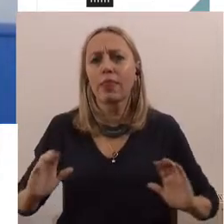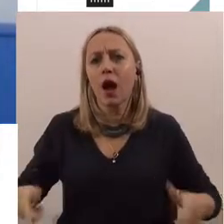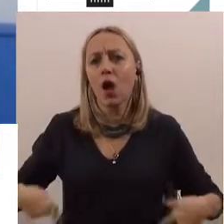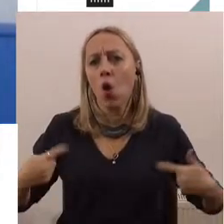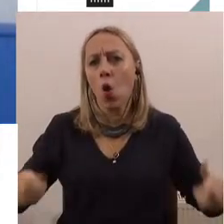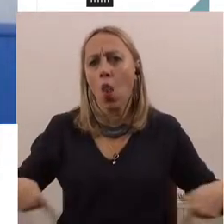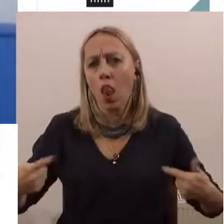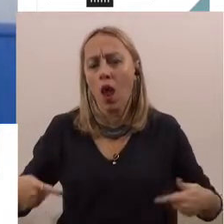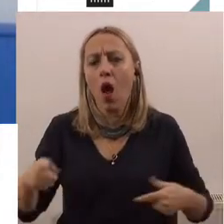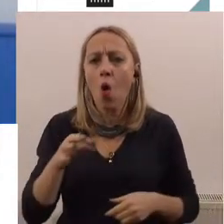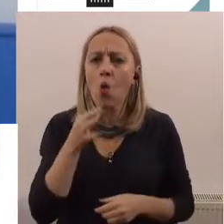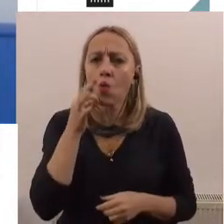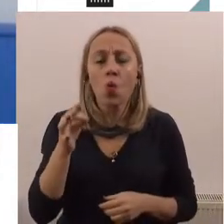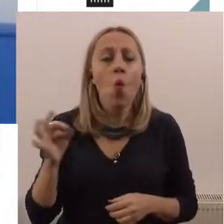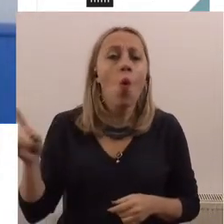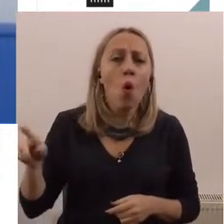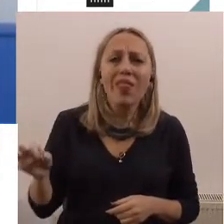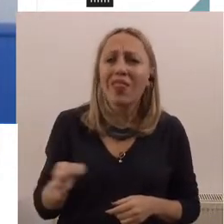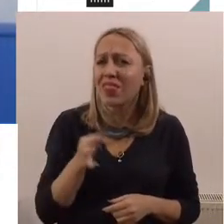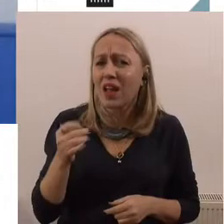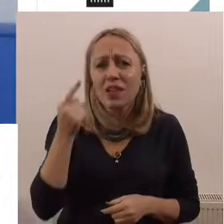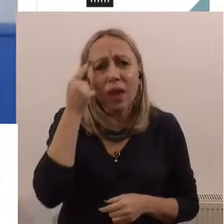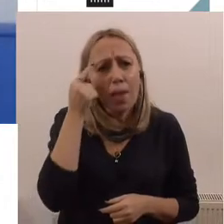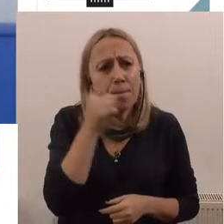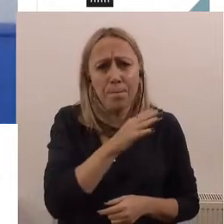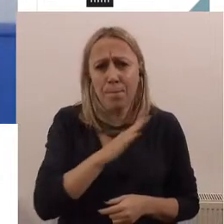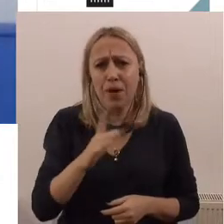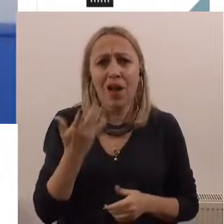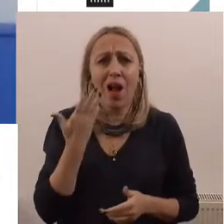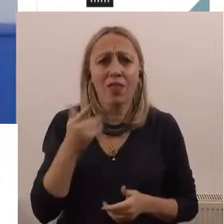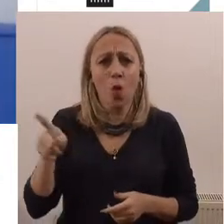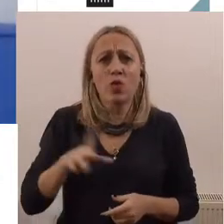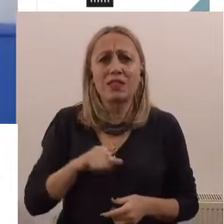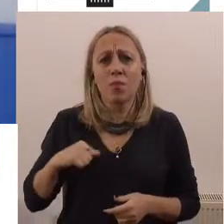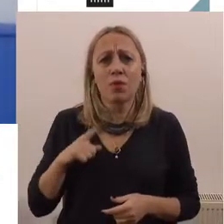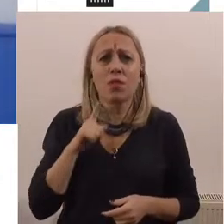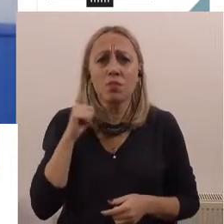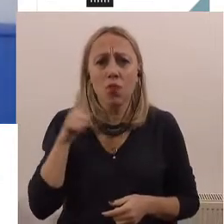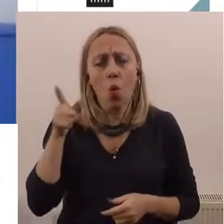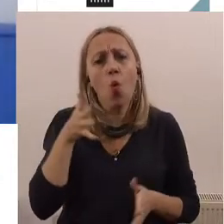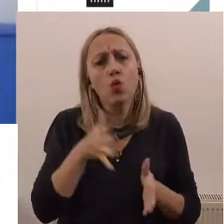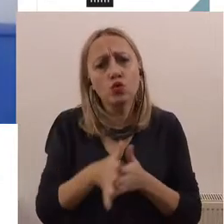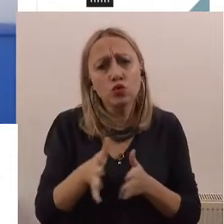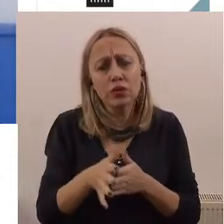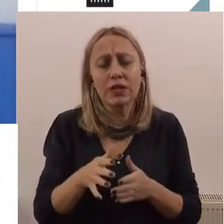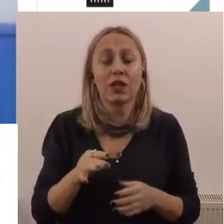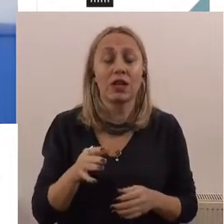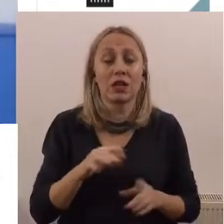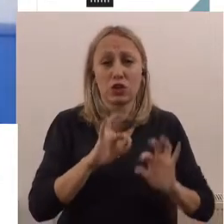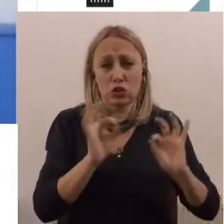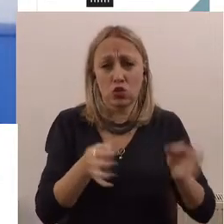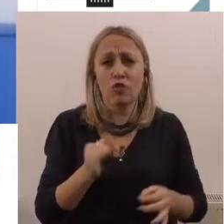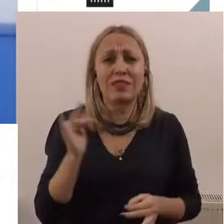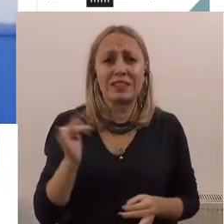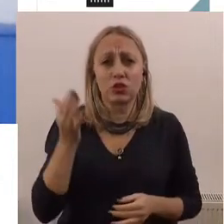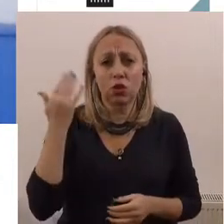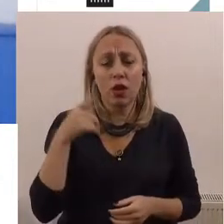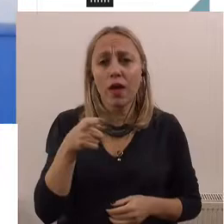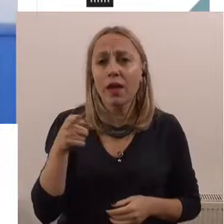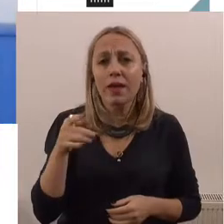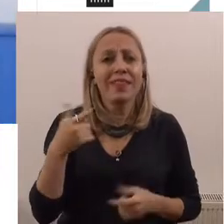wheelchair, that he never knew when he was young or when he even studied art history, and